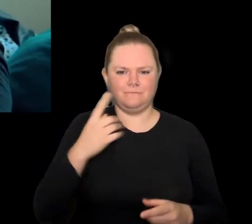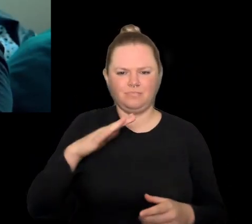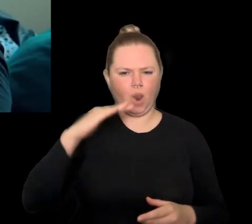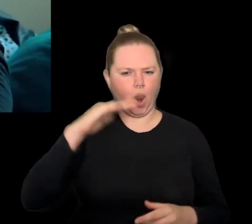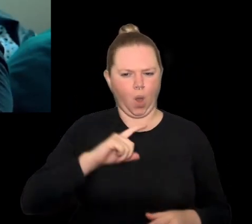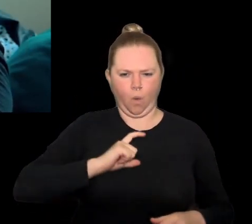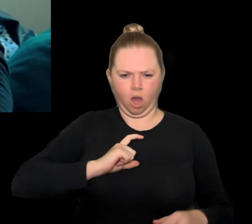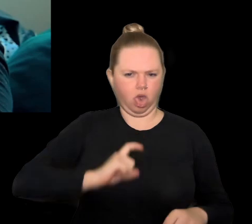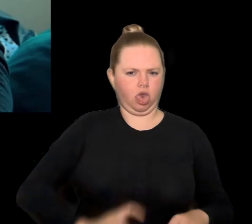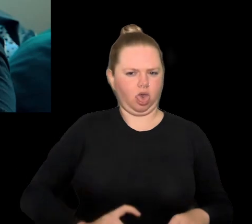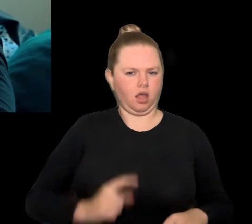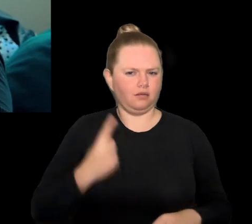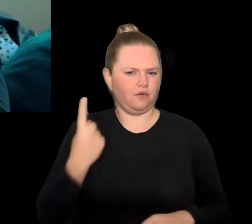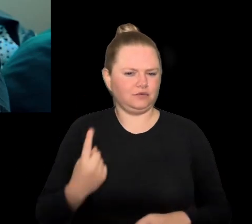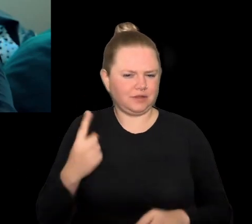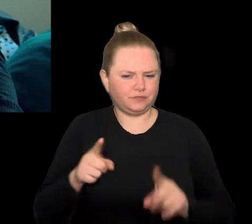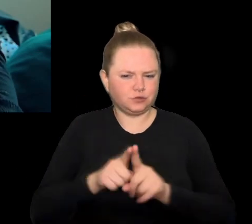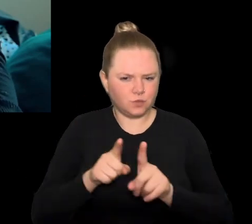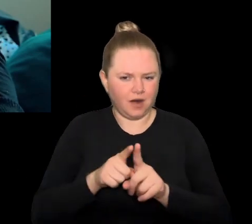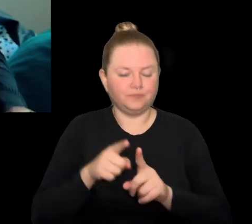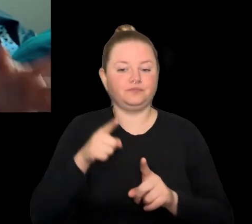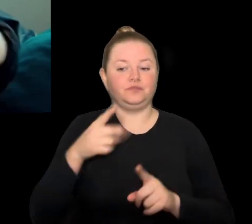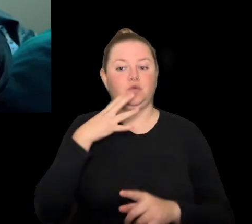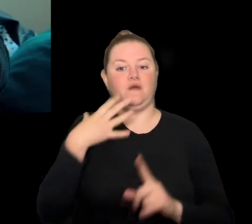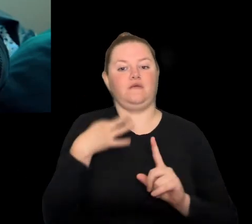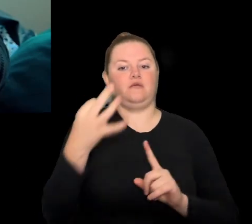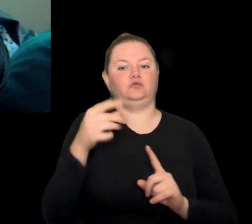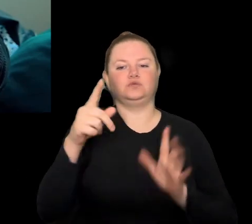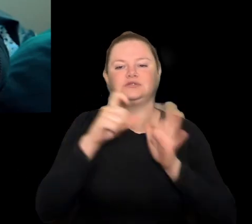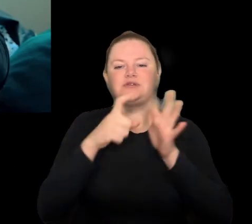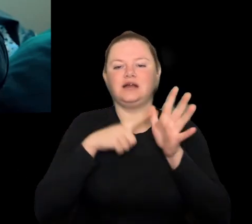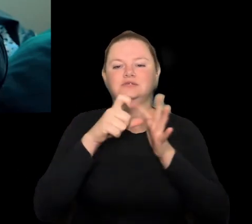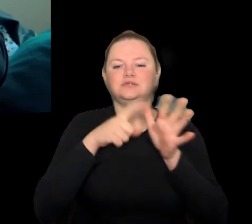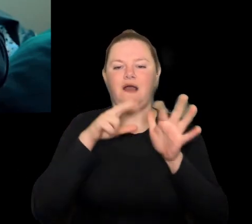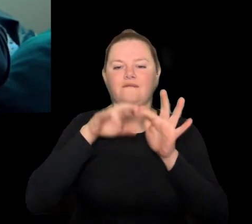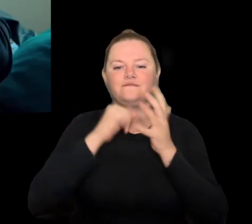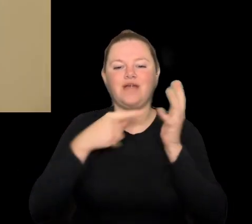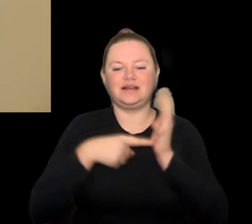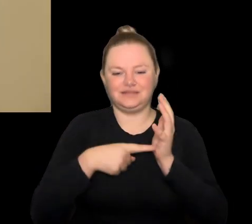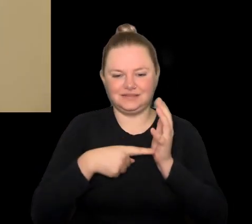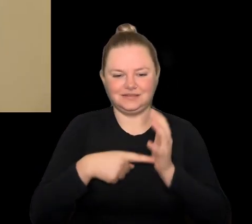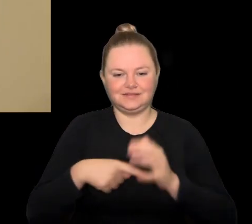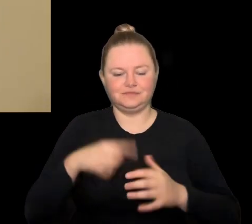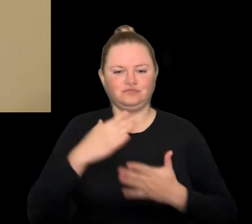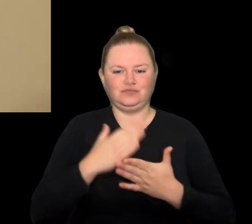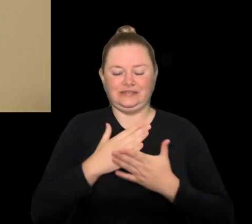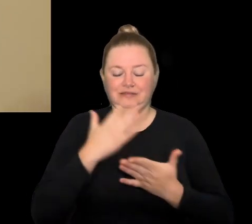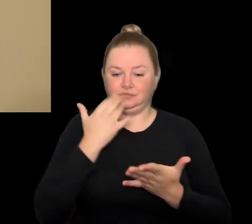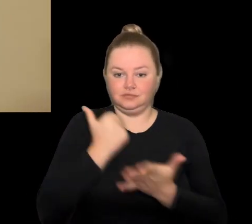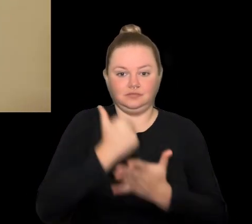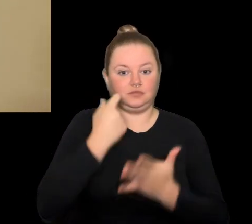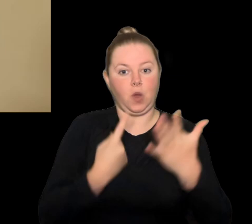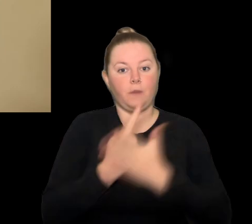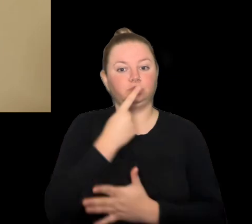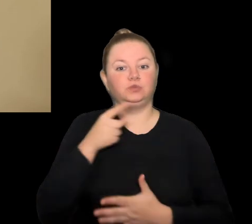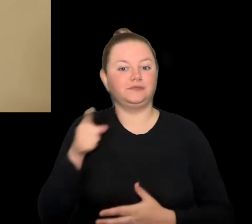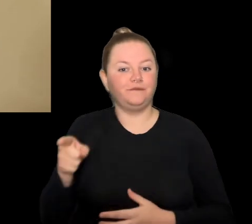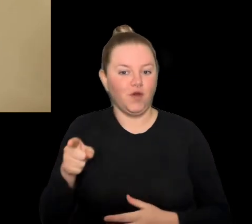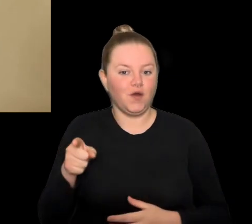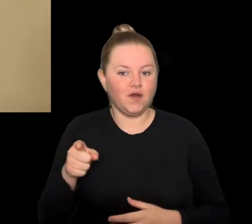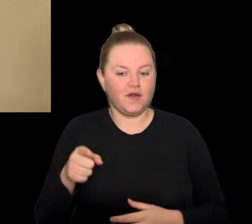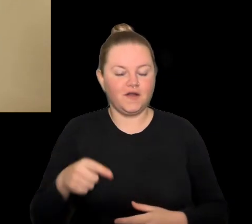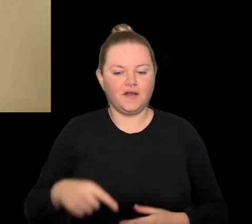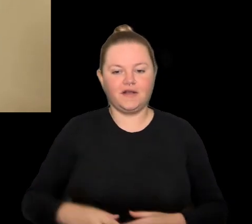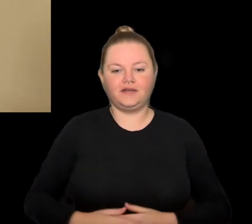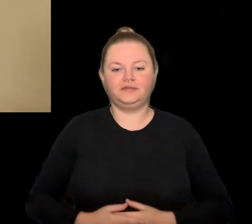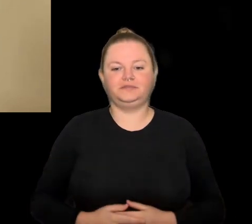really had low self-esteem, and that's when she was invited to the DaDa Fest. It was just, I